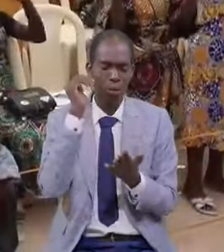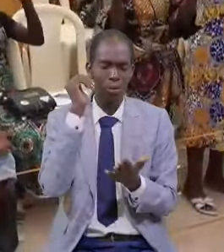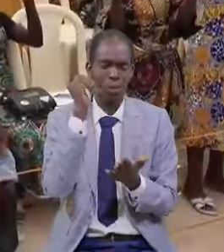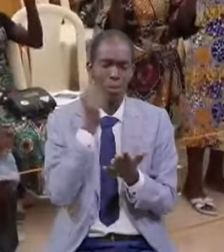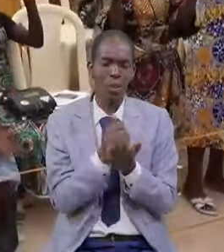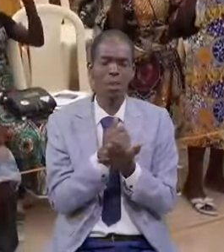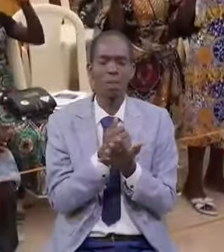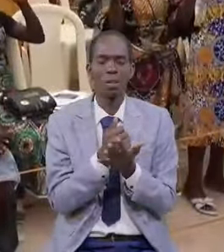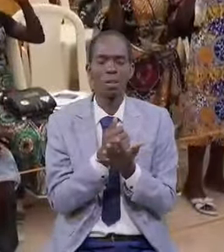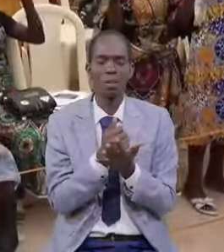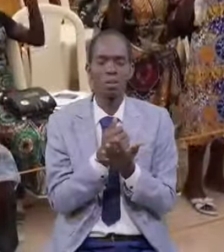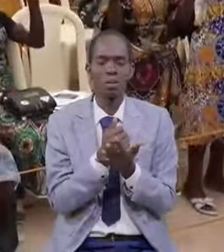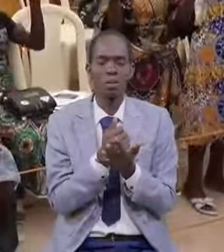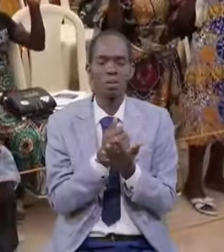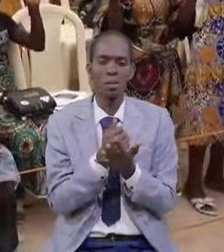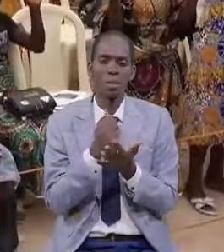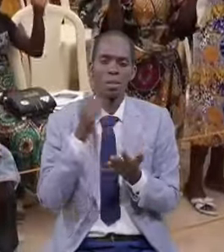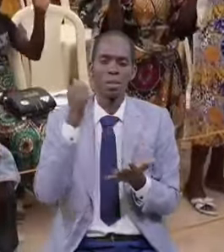pray